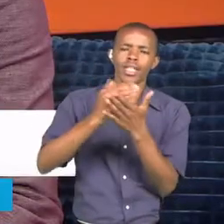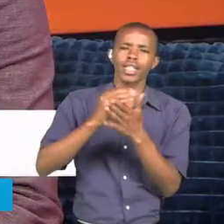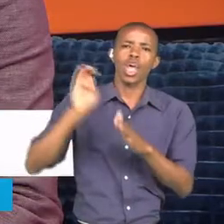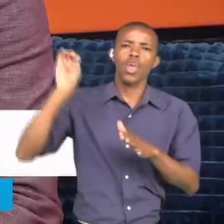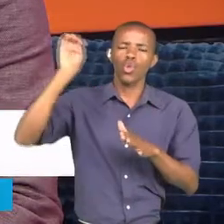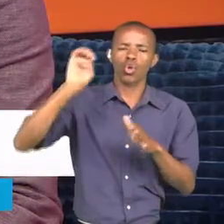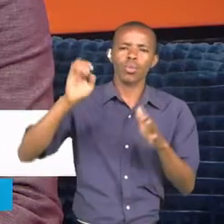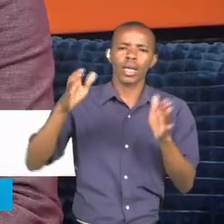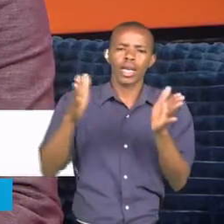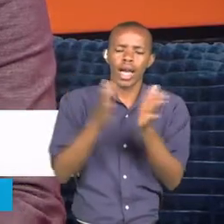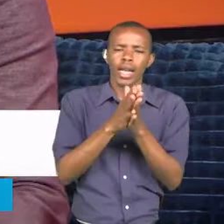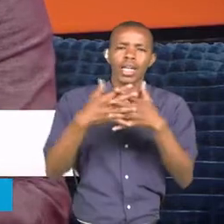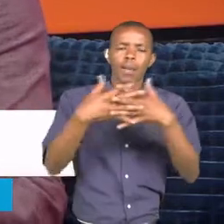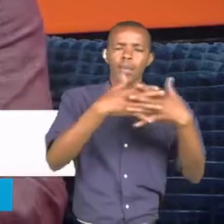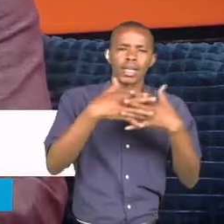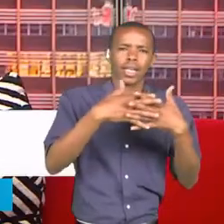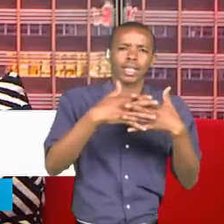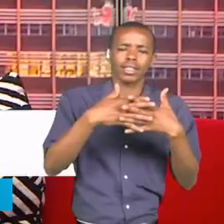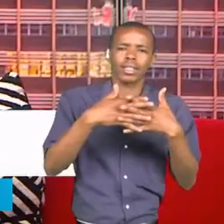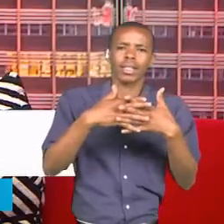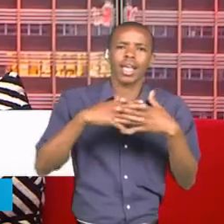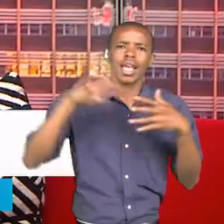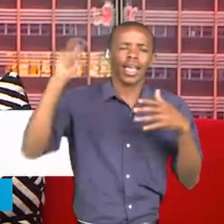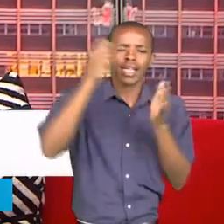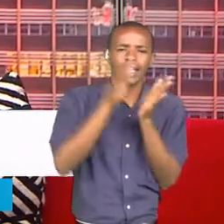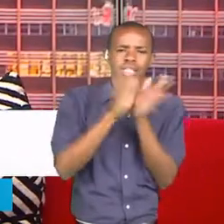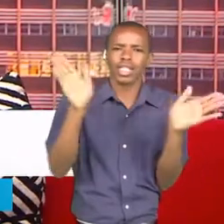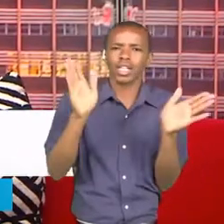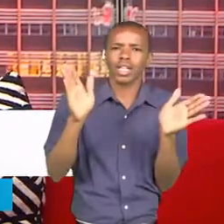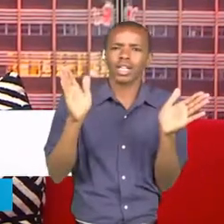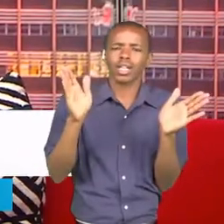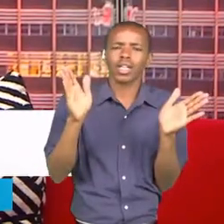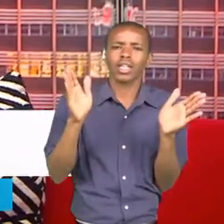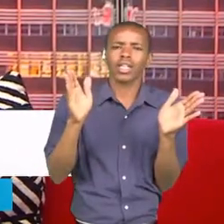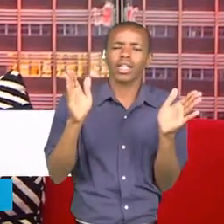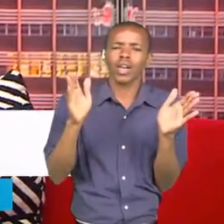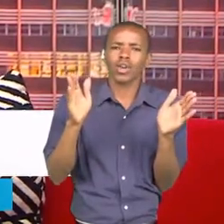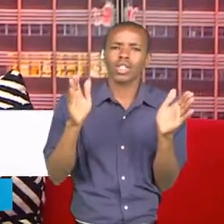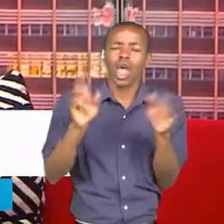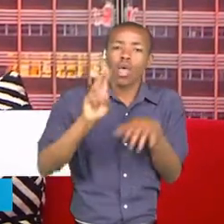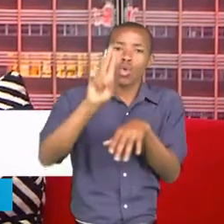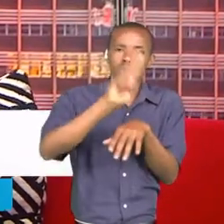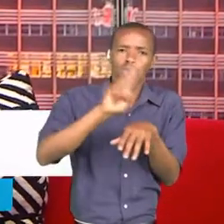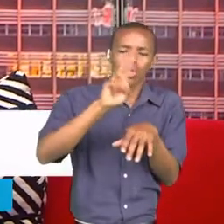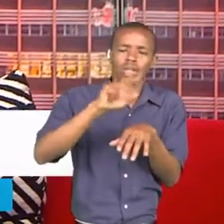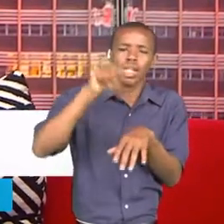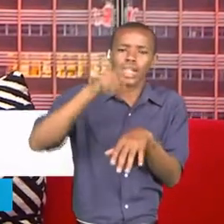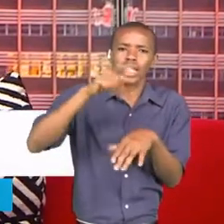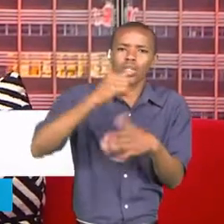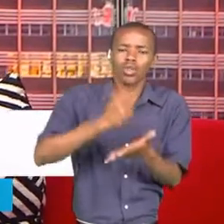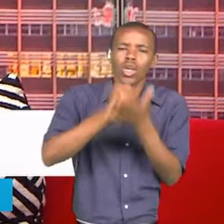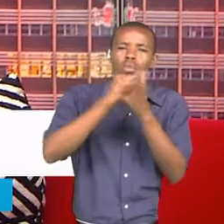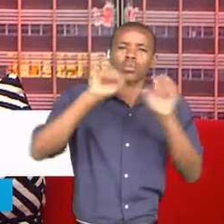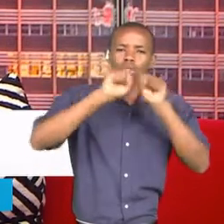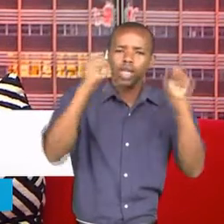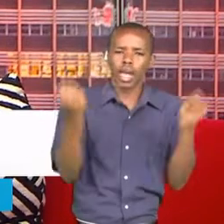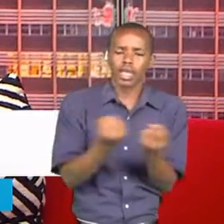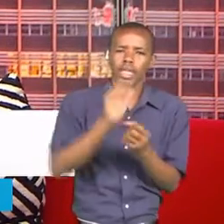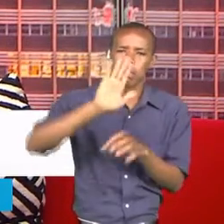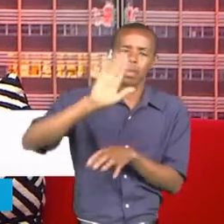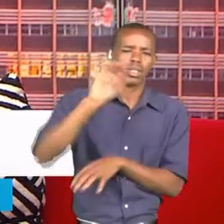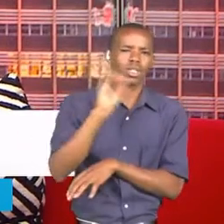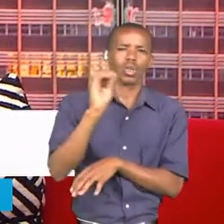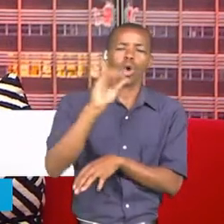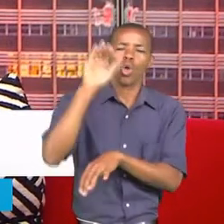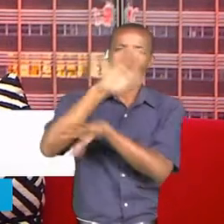and Americans. Let's mm-hmm. be honest. Mm-hmm. Kenyans in general are not plugged into the need to help their society. Mm-hmm. If you ask